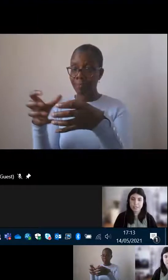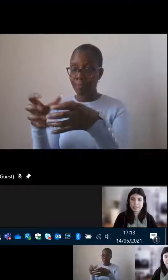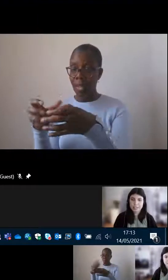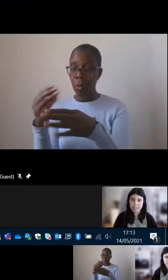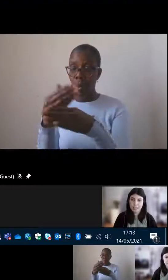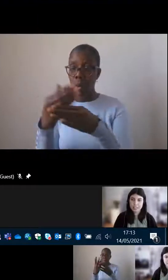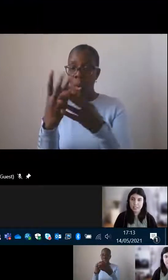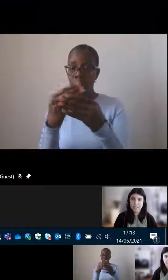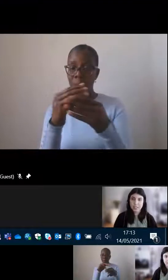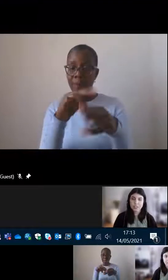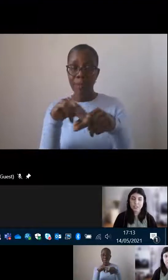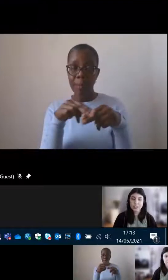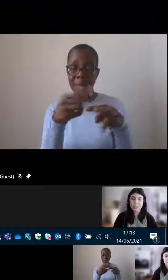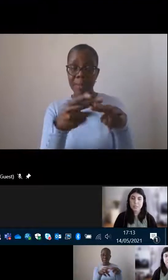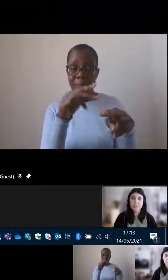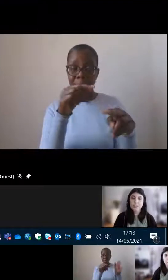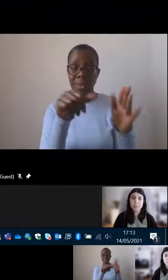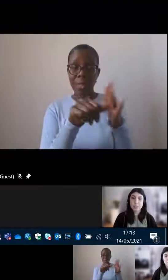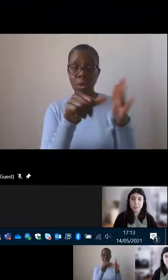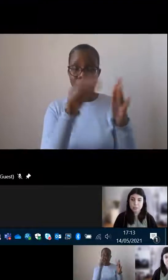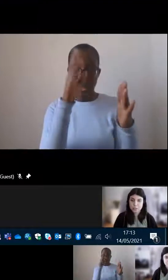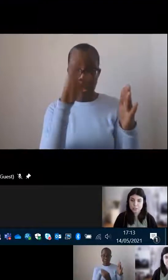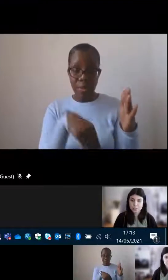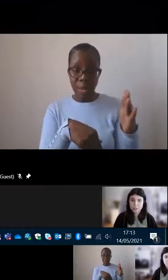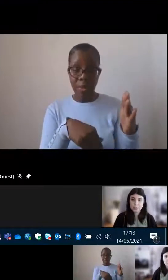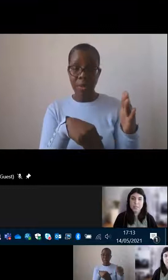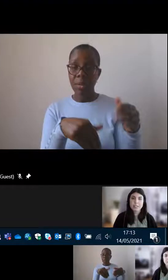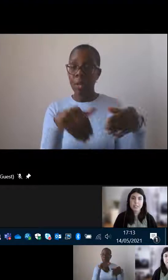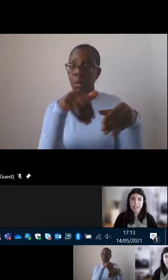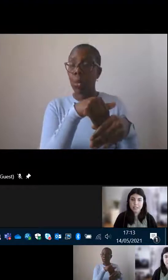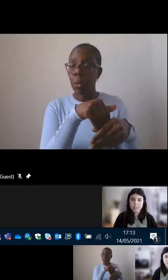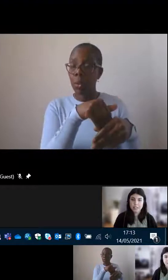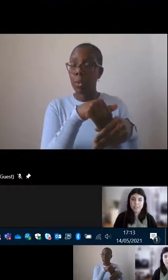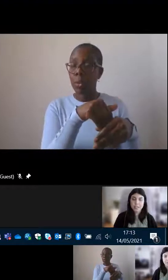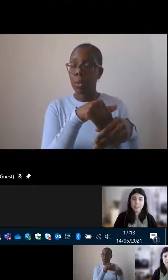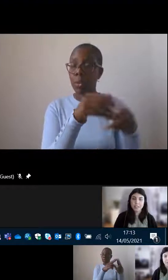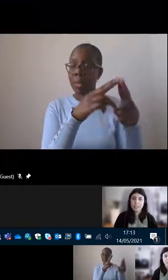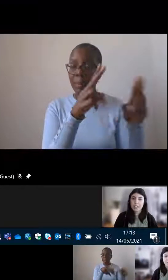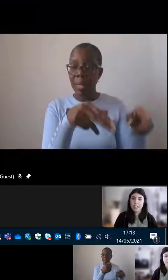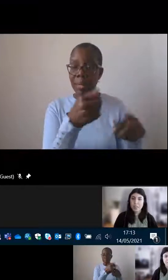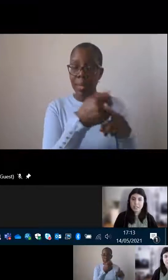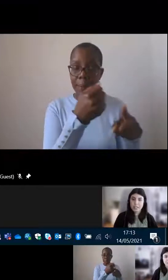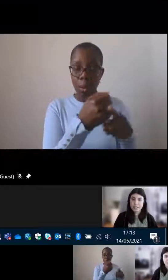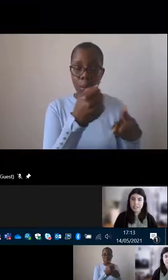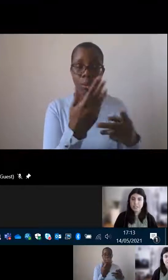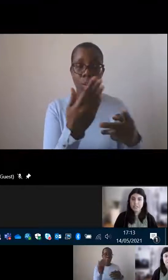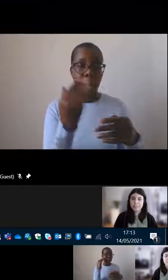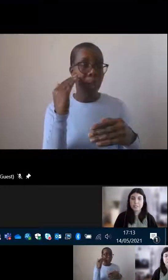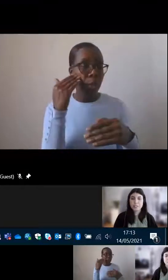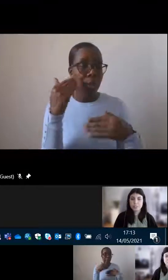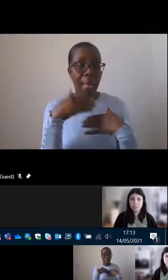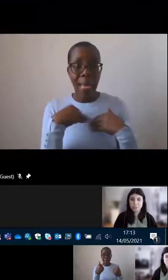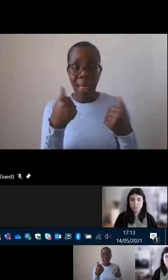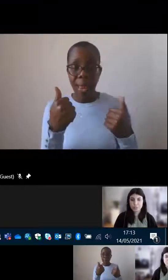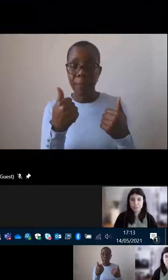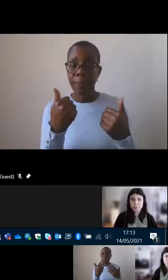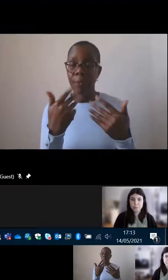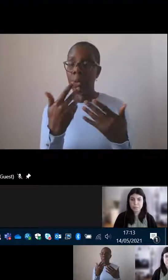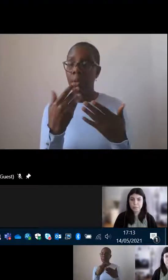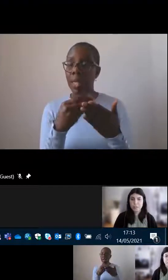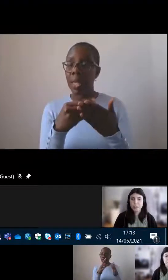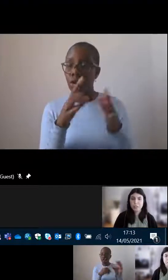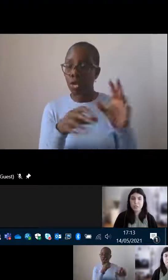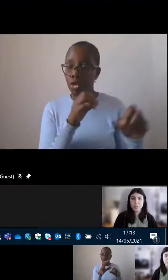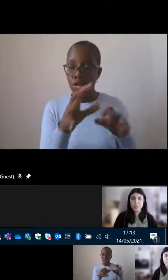they are experiencing, including domestic abuse, mental health, housing, financial